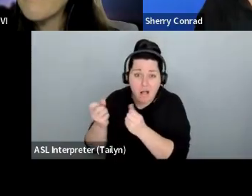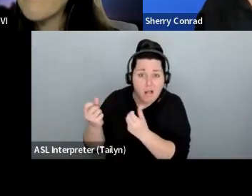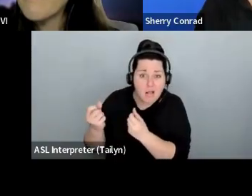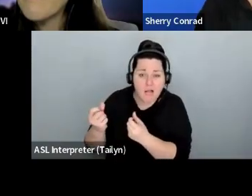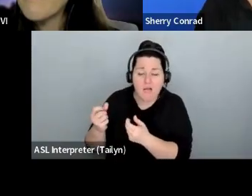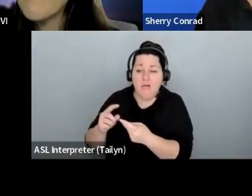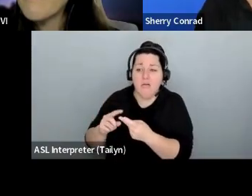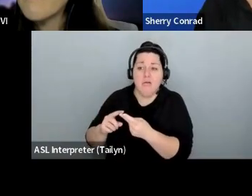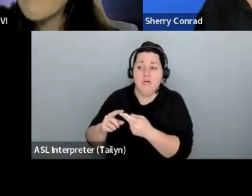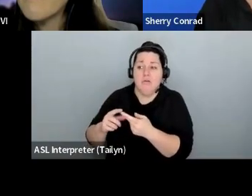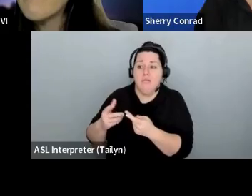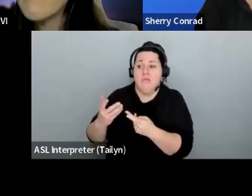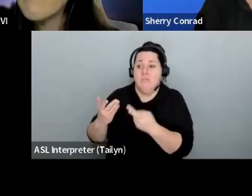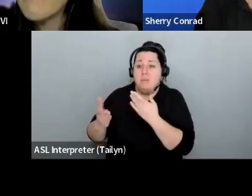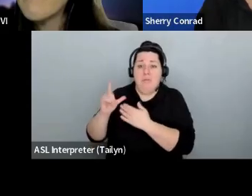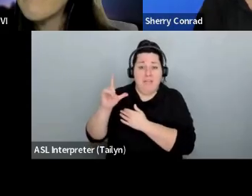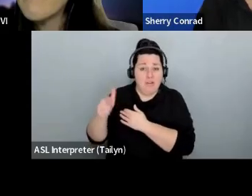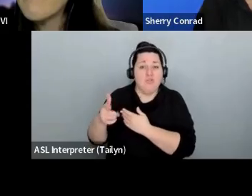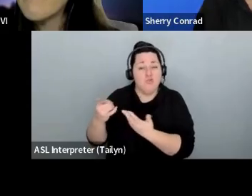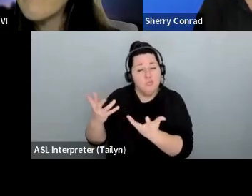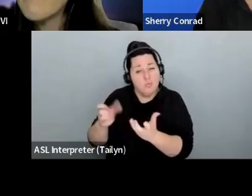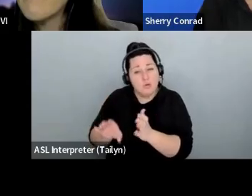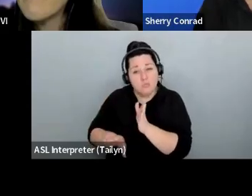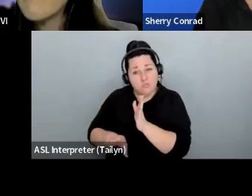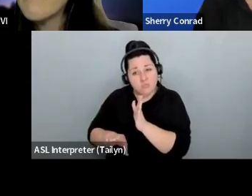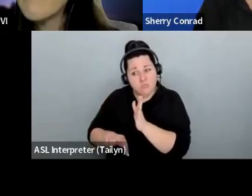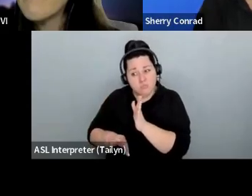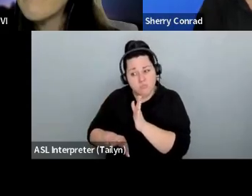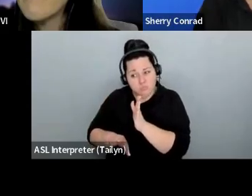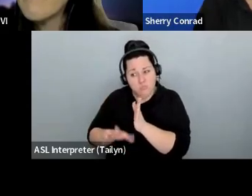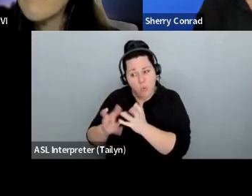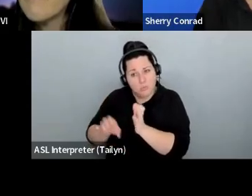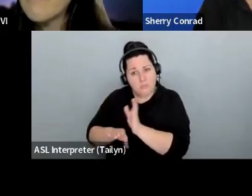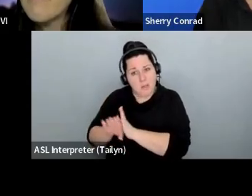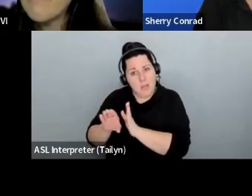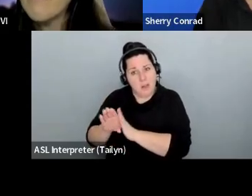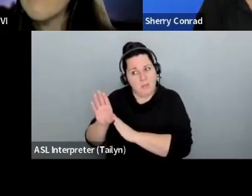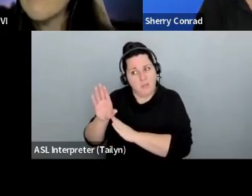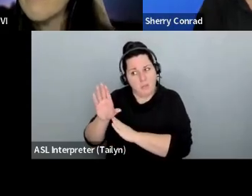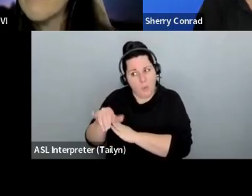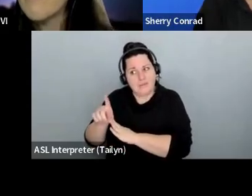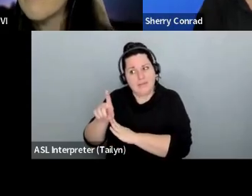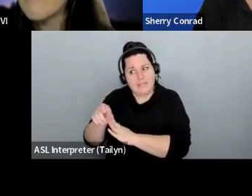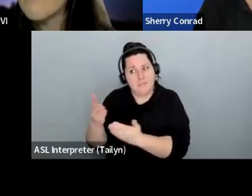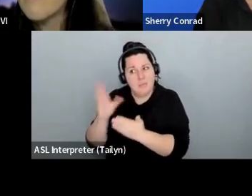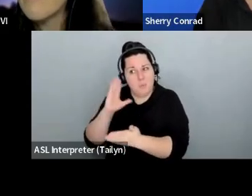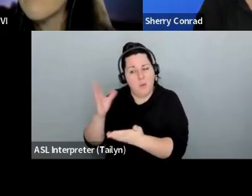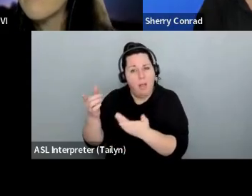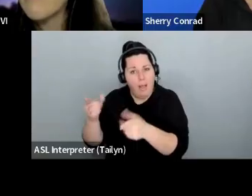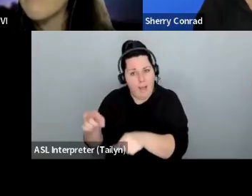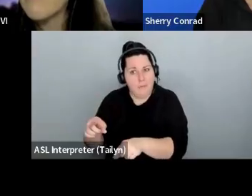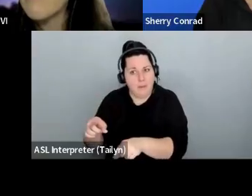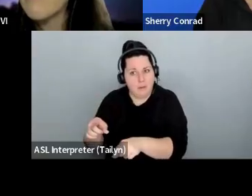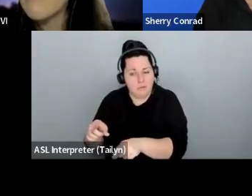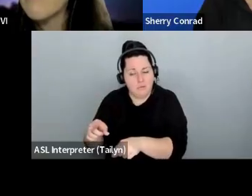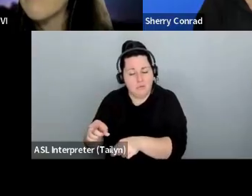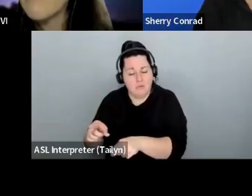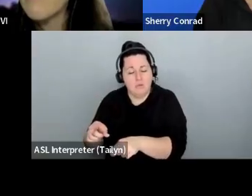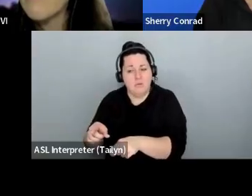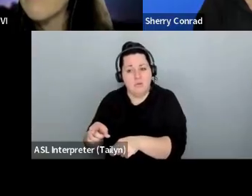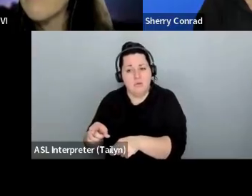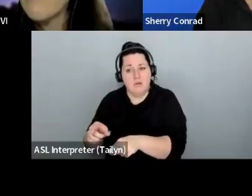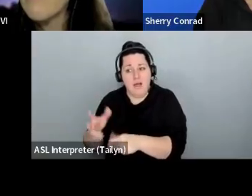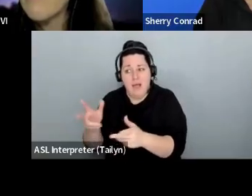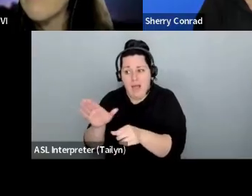or, later on down the road, you want to start building whatever those needs may be once that hearing loss is